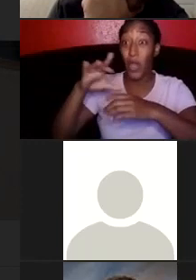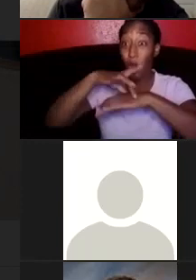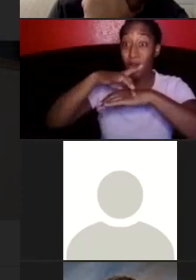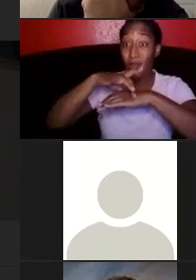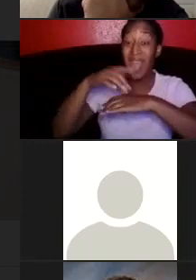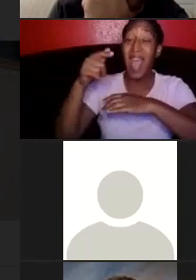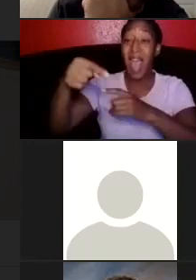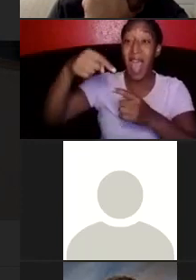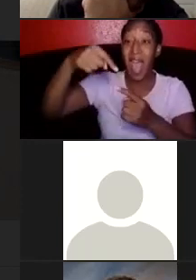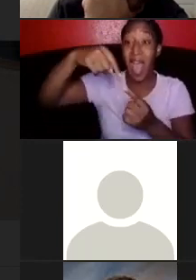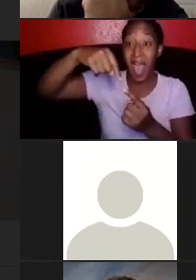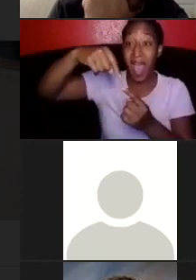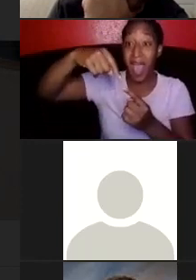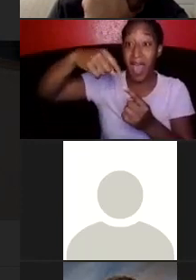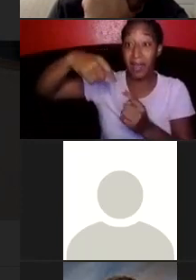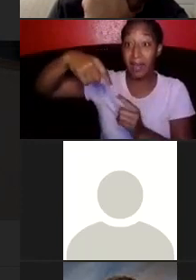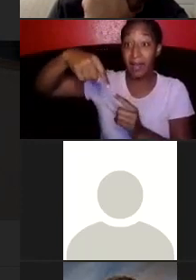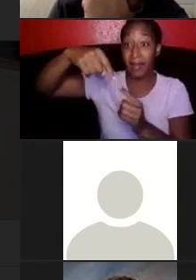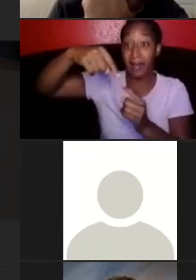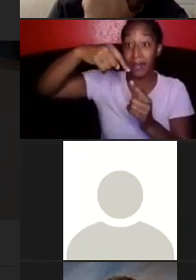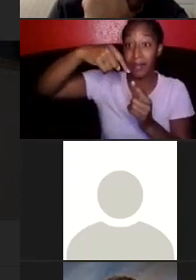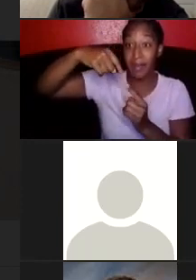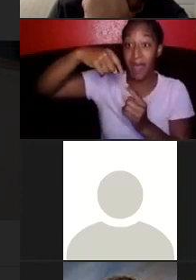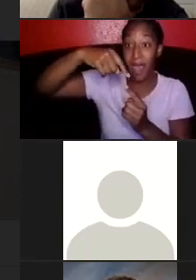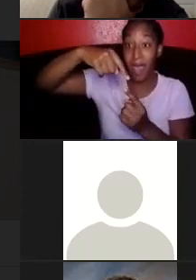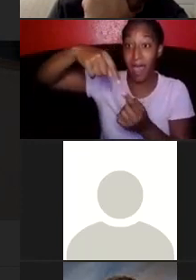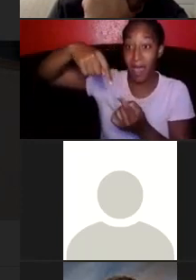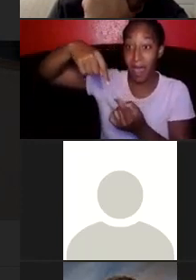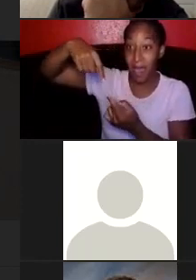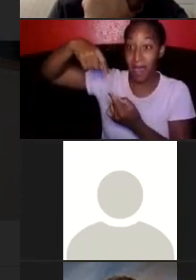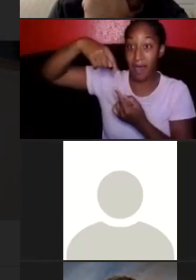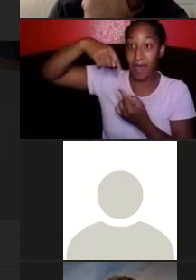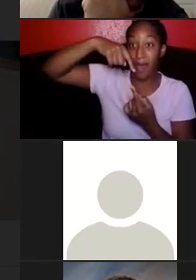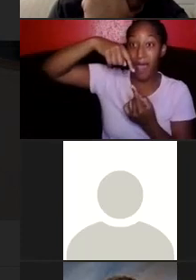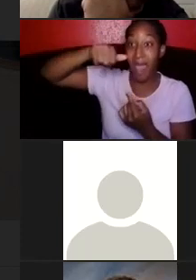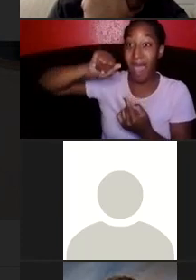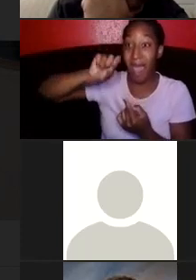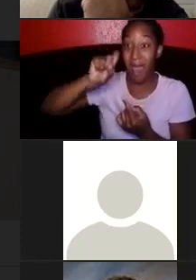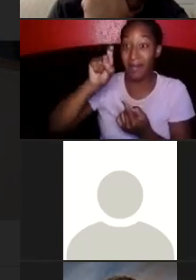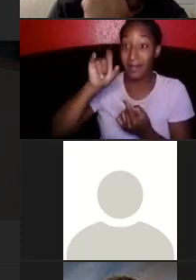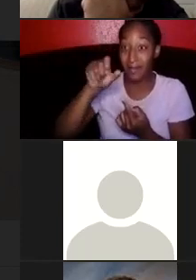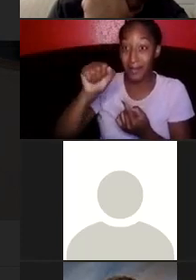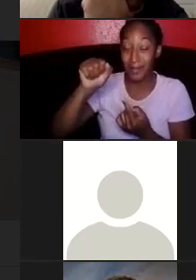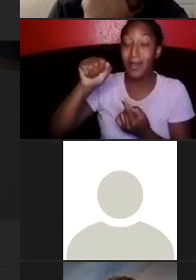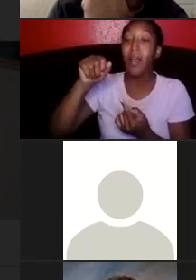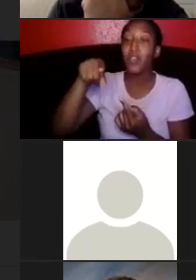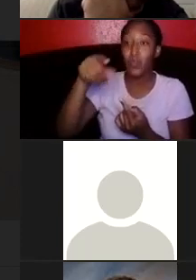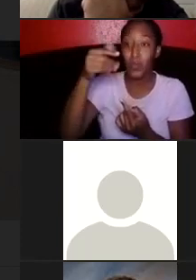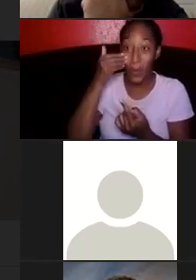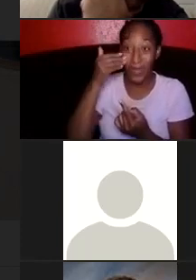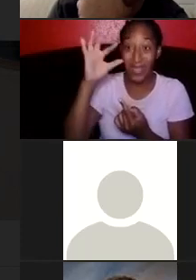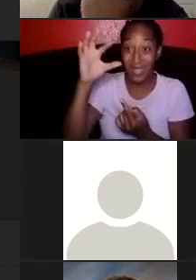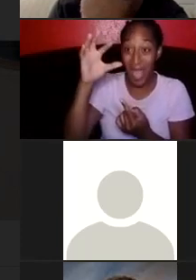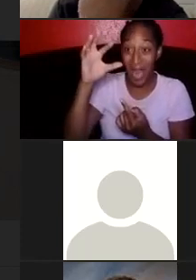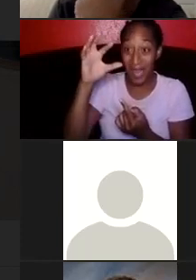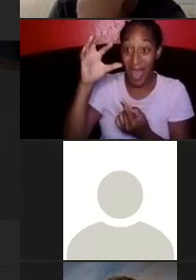so this satellite is staying fixed above a point on the Earth's surface. It's literally following